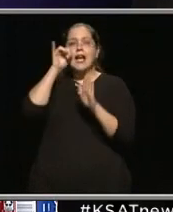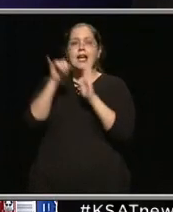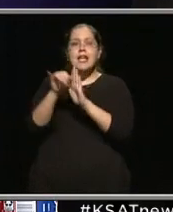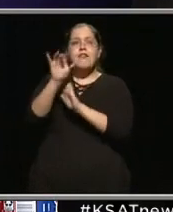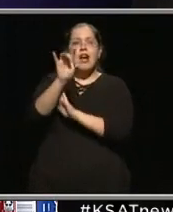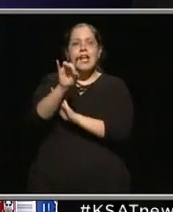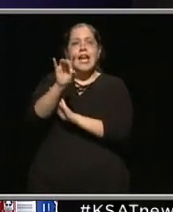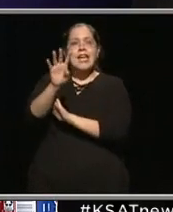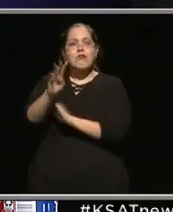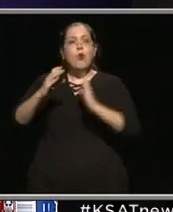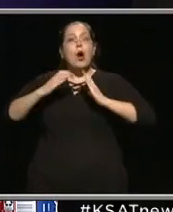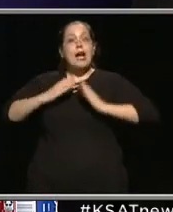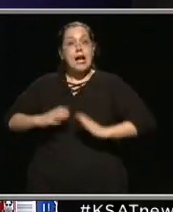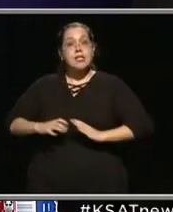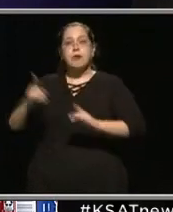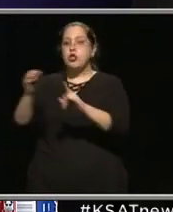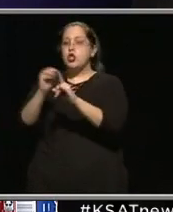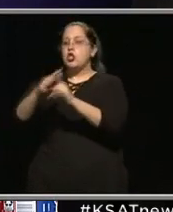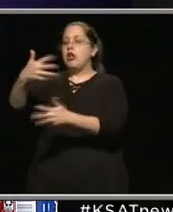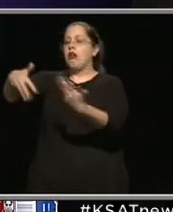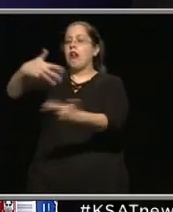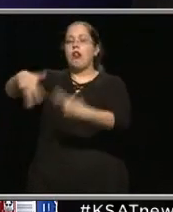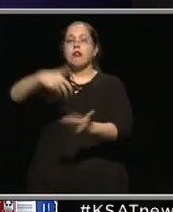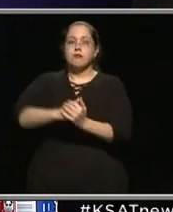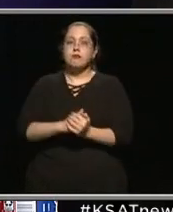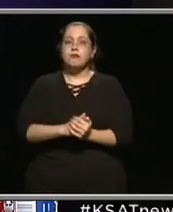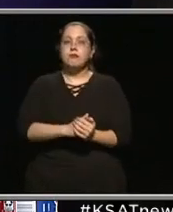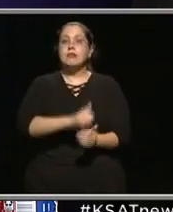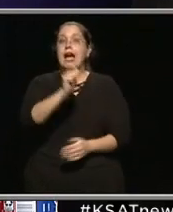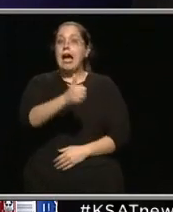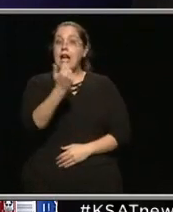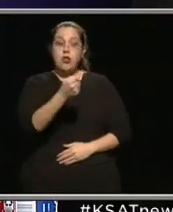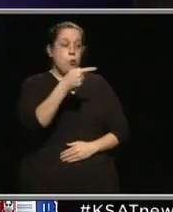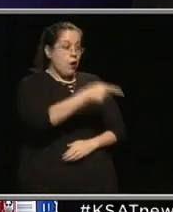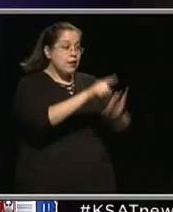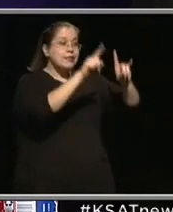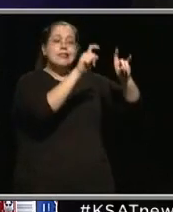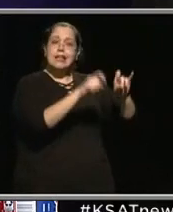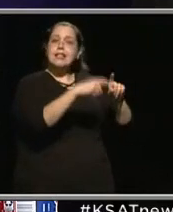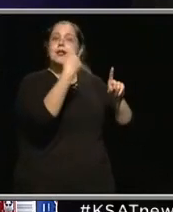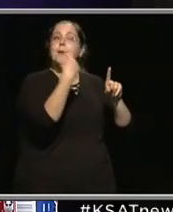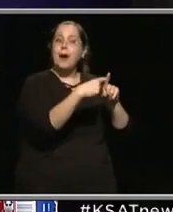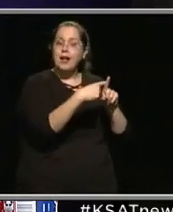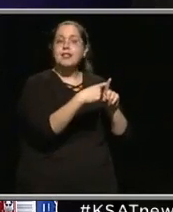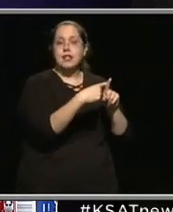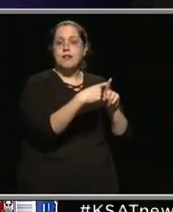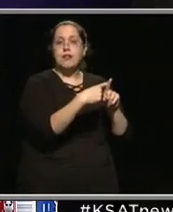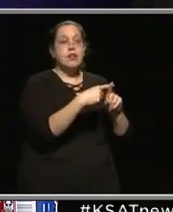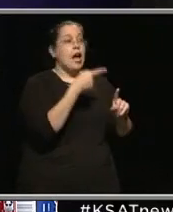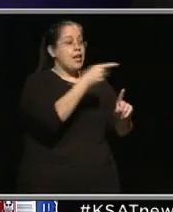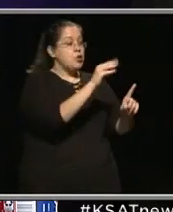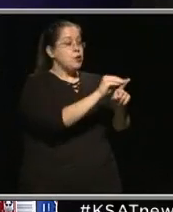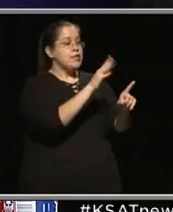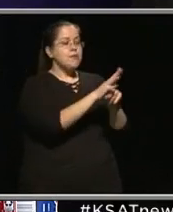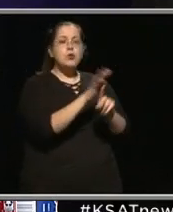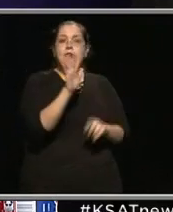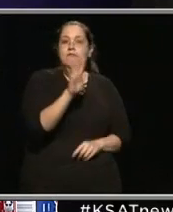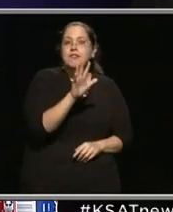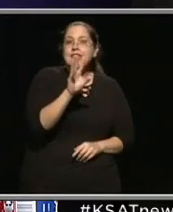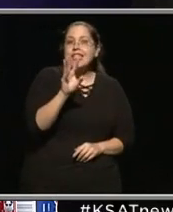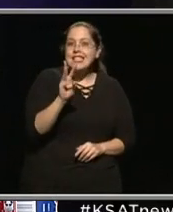84 customers that she was exposed to. Another one also tested positive, and she was exposed to